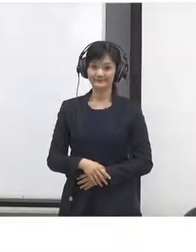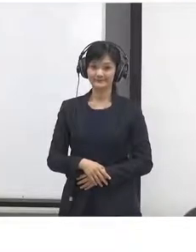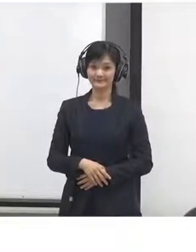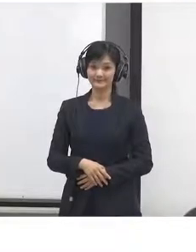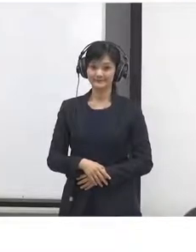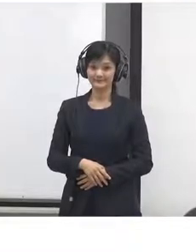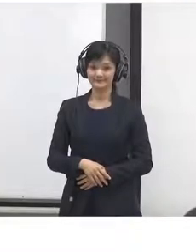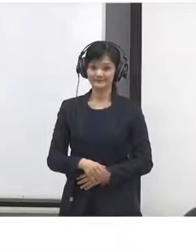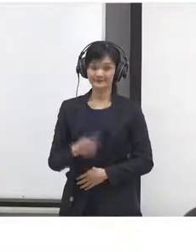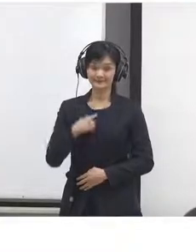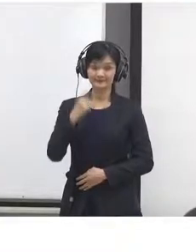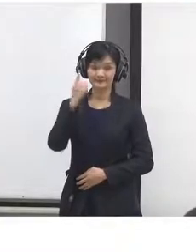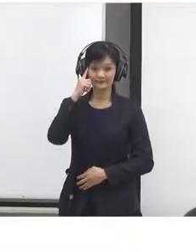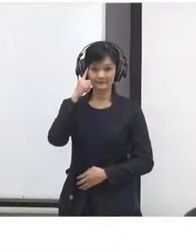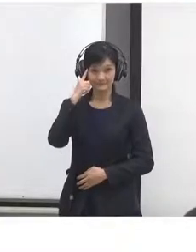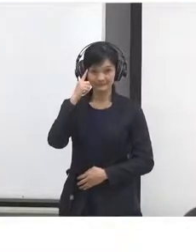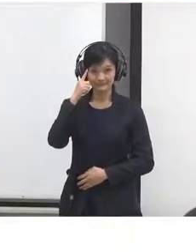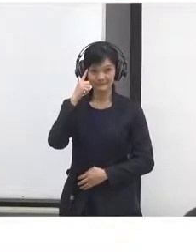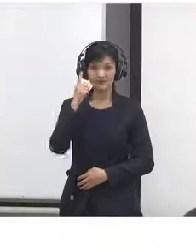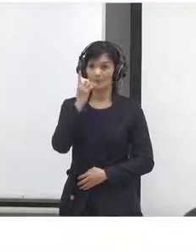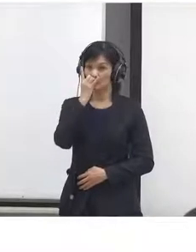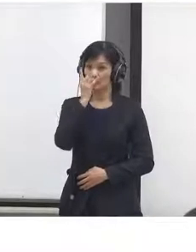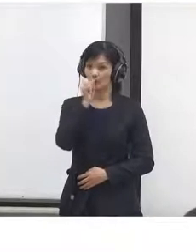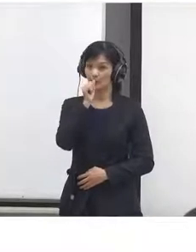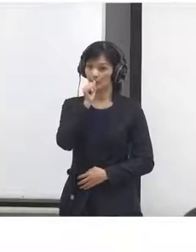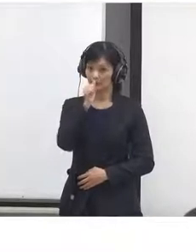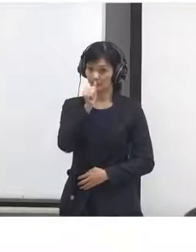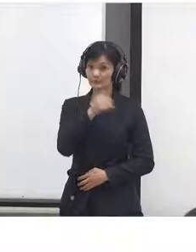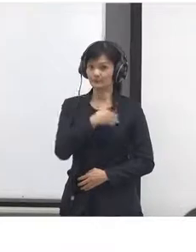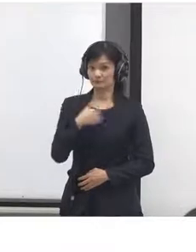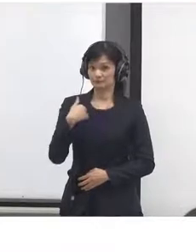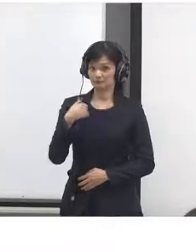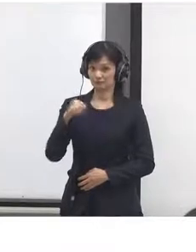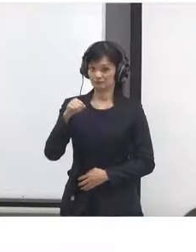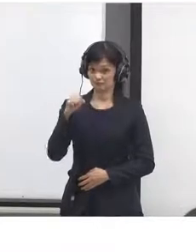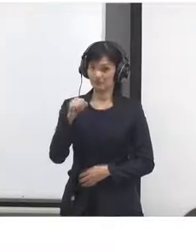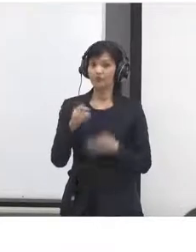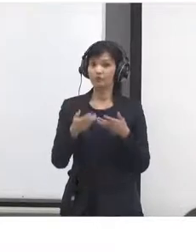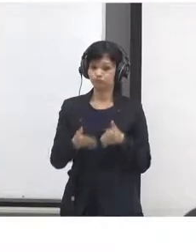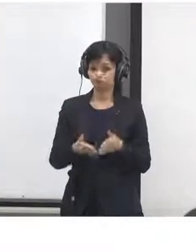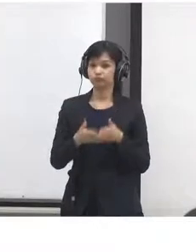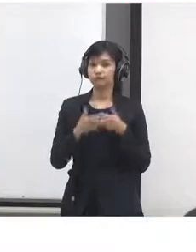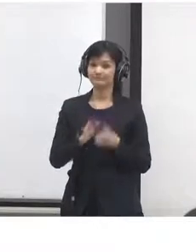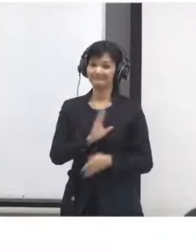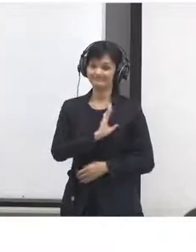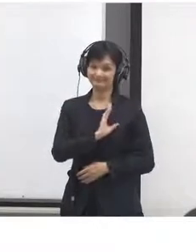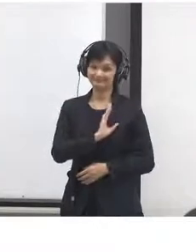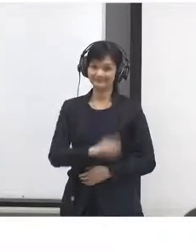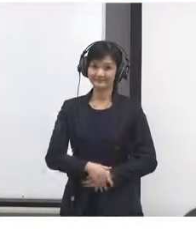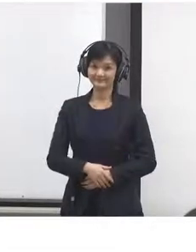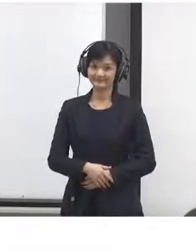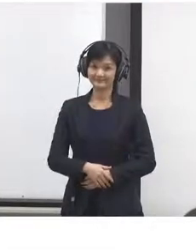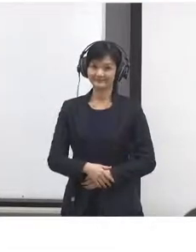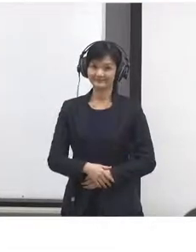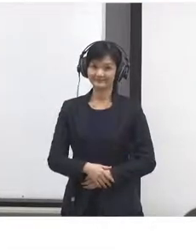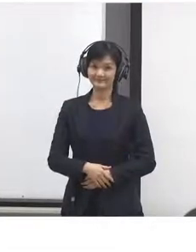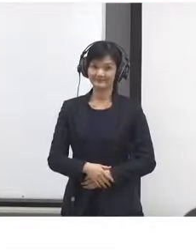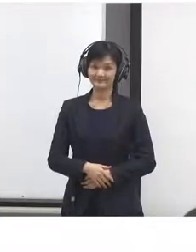I think the language ability is important, and it actually caused the problem